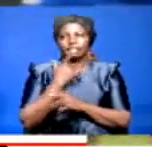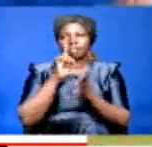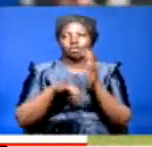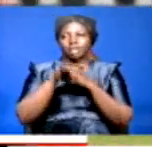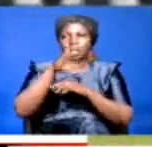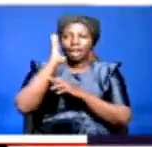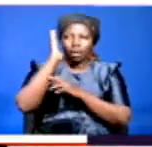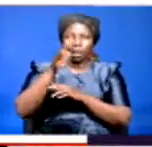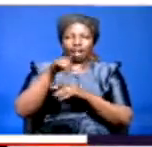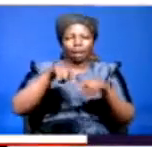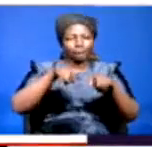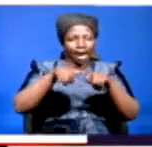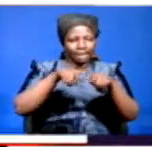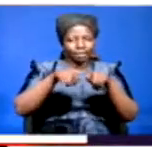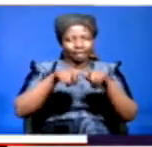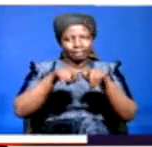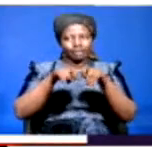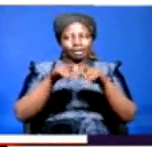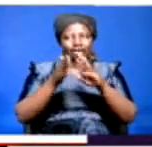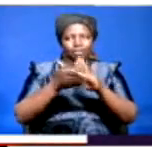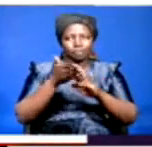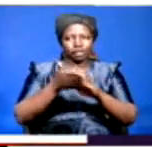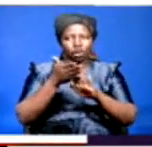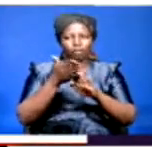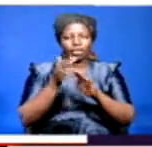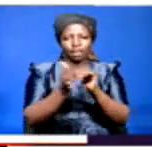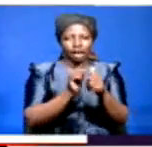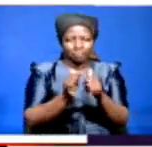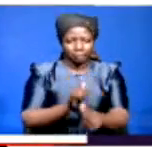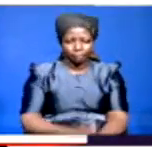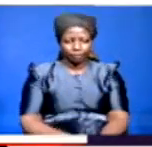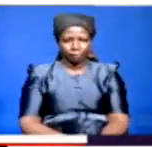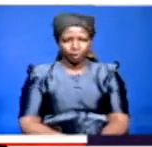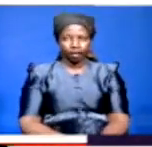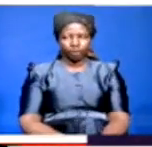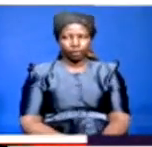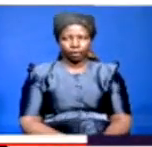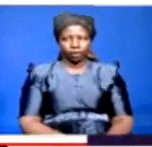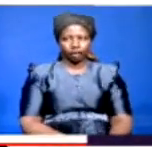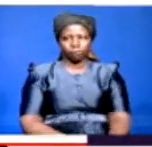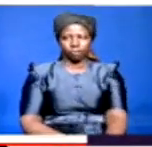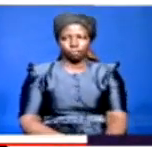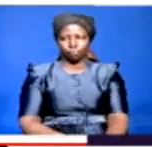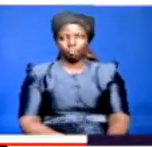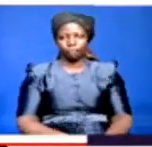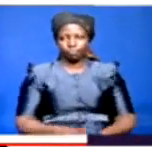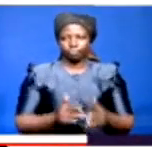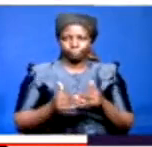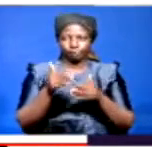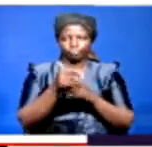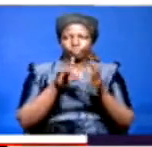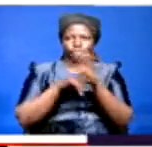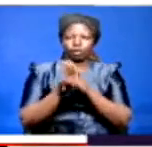the pace of the game. But the England team is very strong in the front half of their goals. Have been scored in that way, with